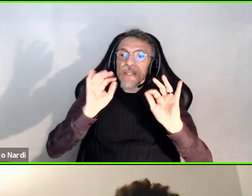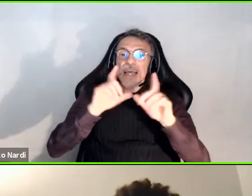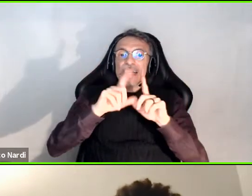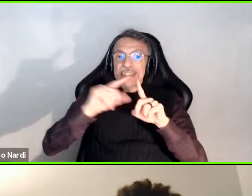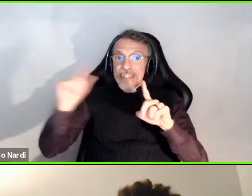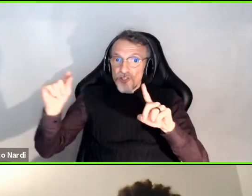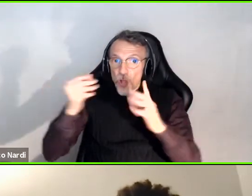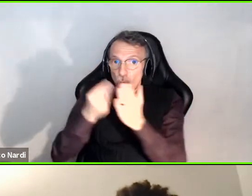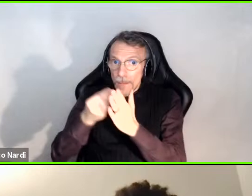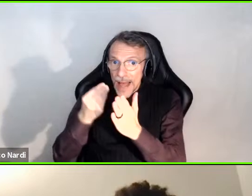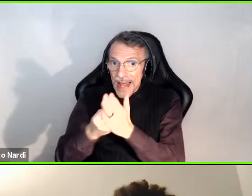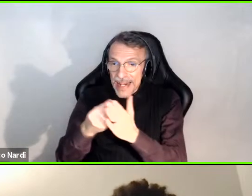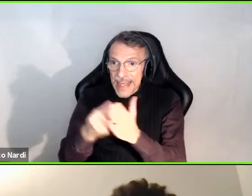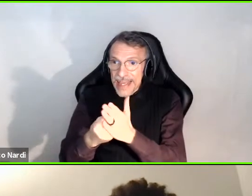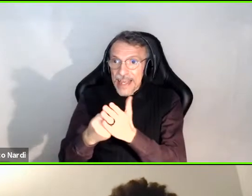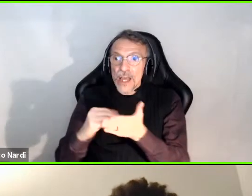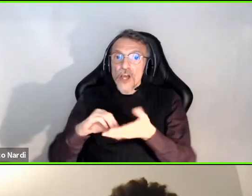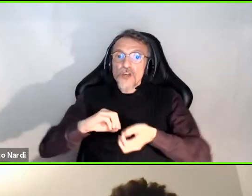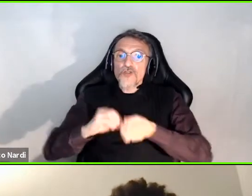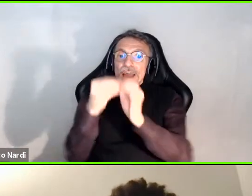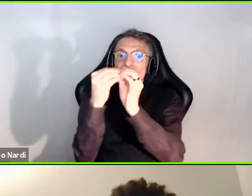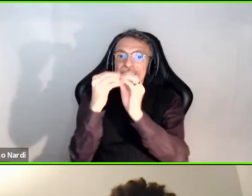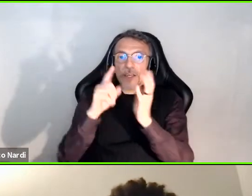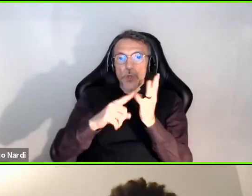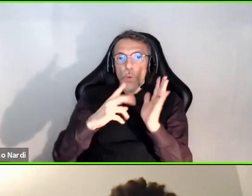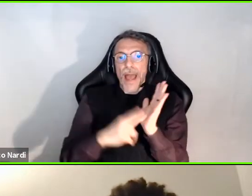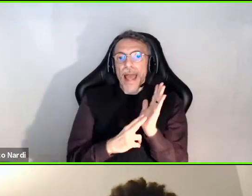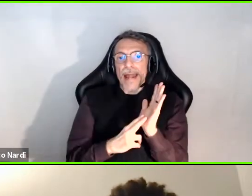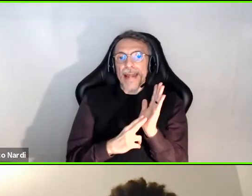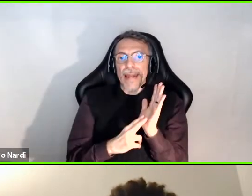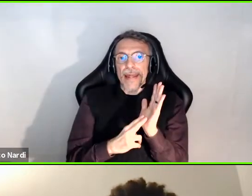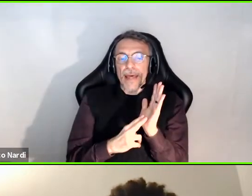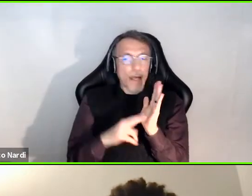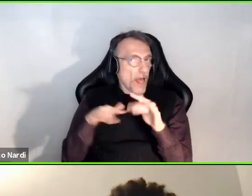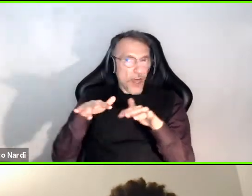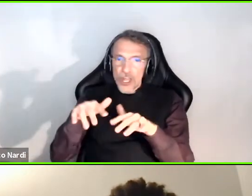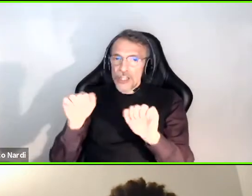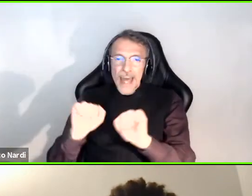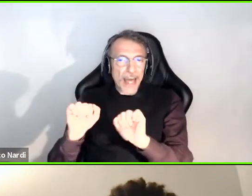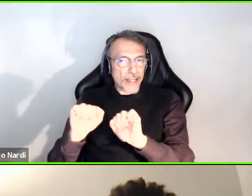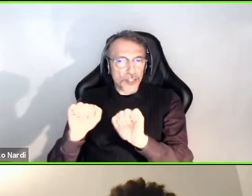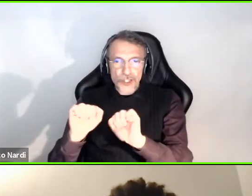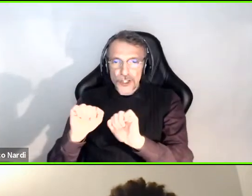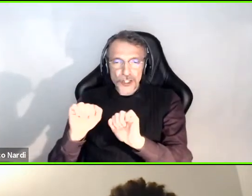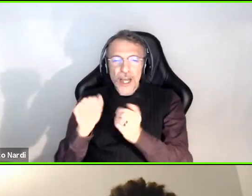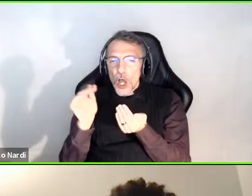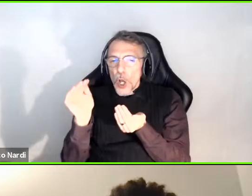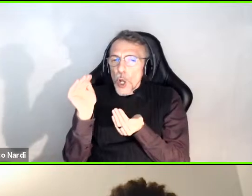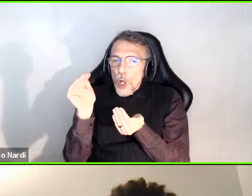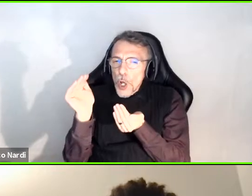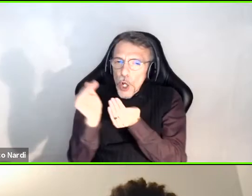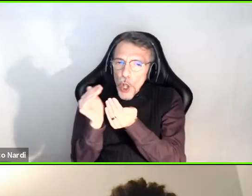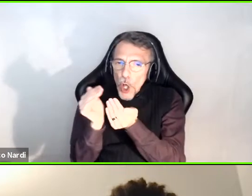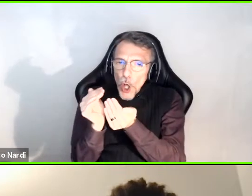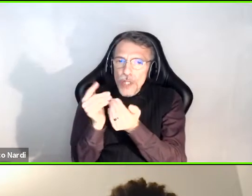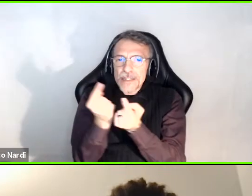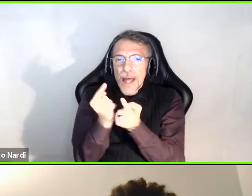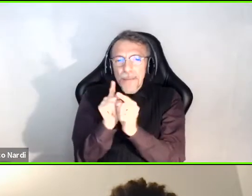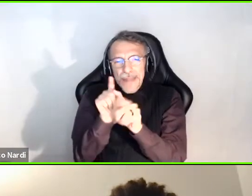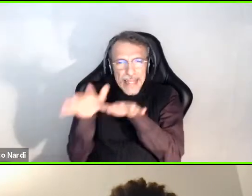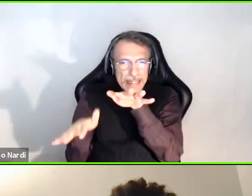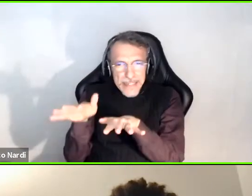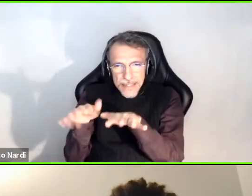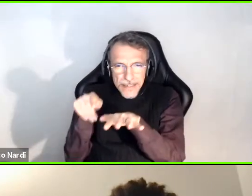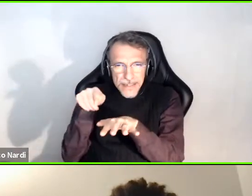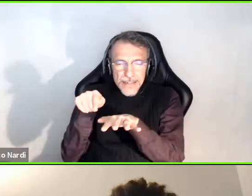money created by the United Nations. We are not there yet. I think the closest that we are to something like that